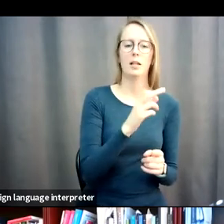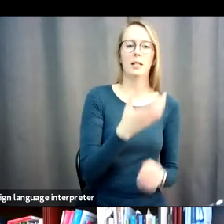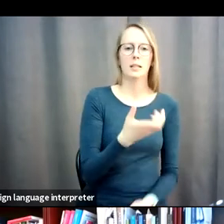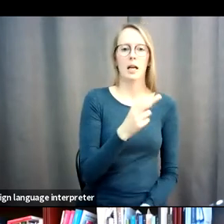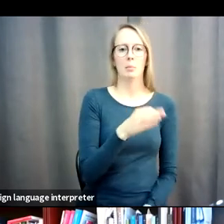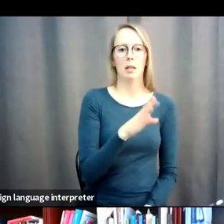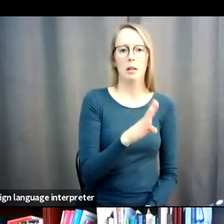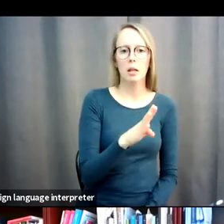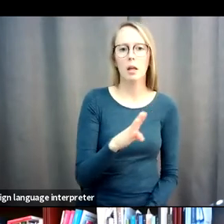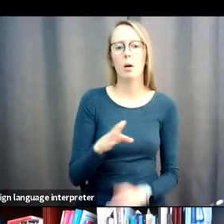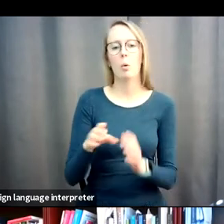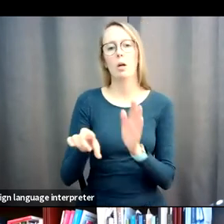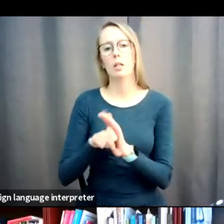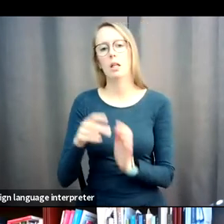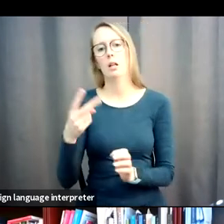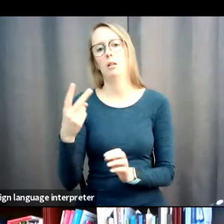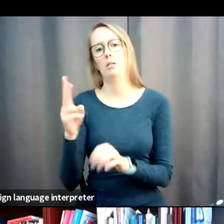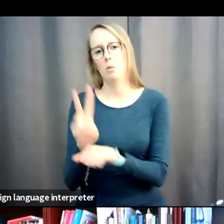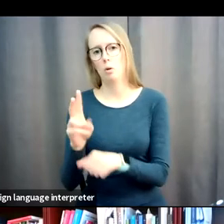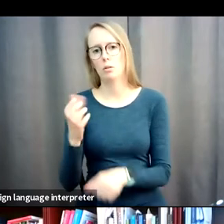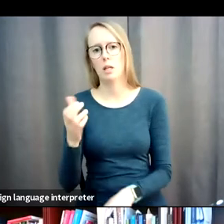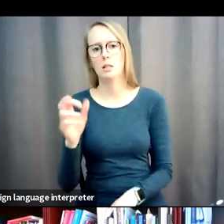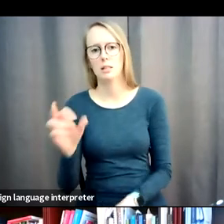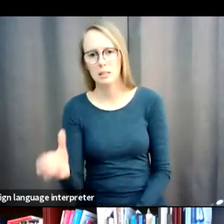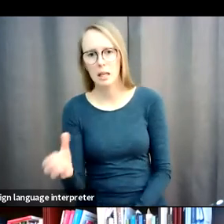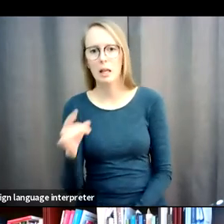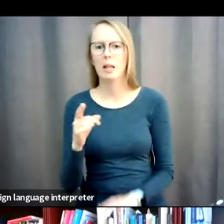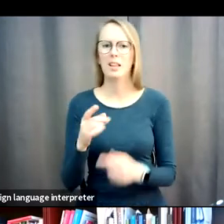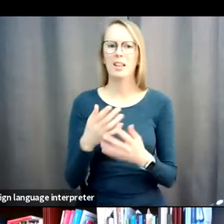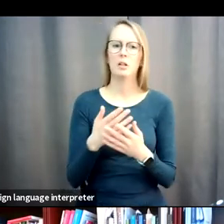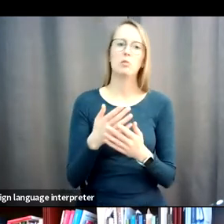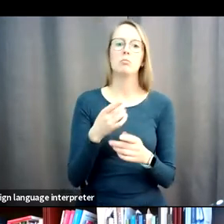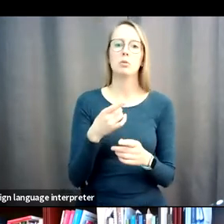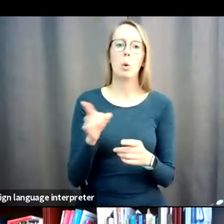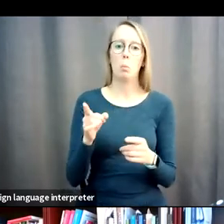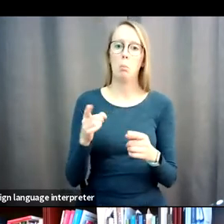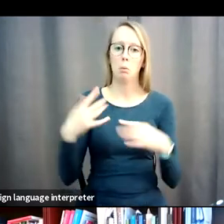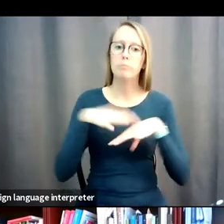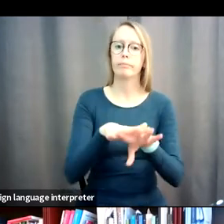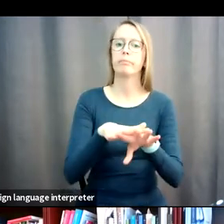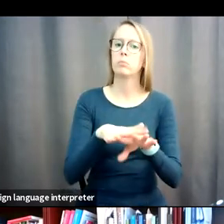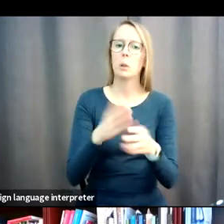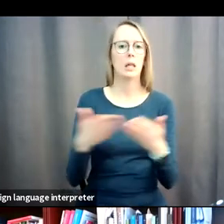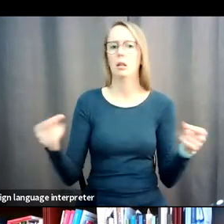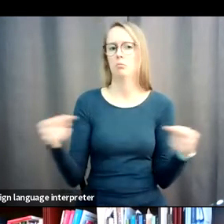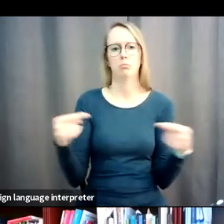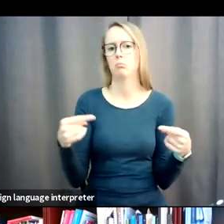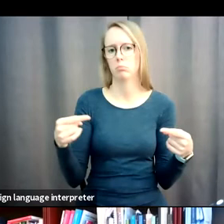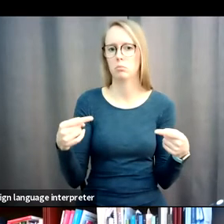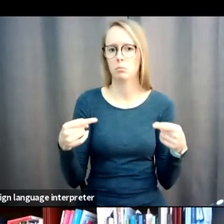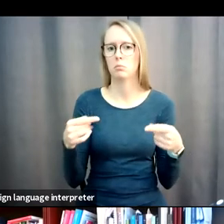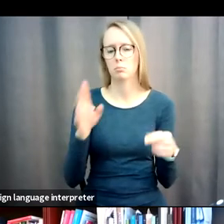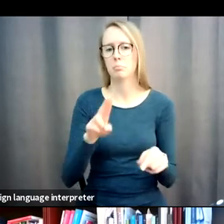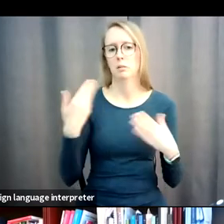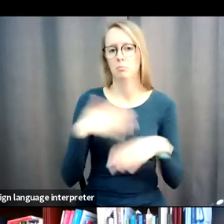12 of the CRC are not at all in contradiction with each other. It's they form or they work in